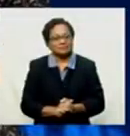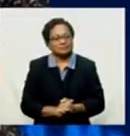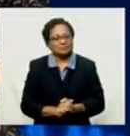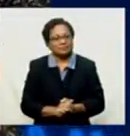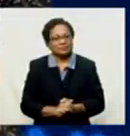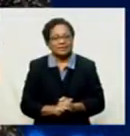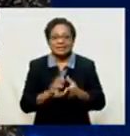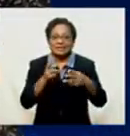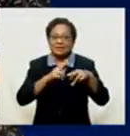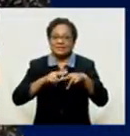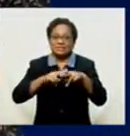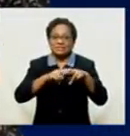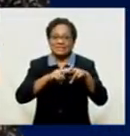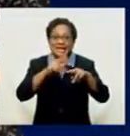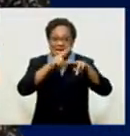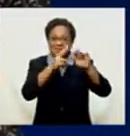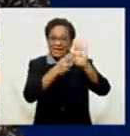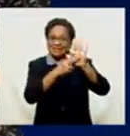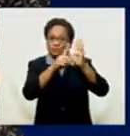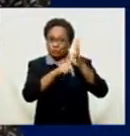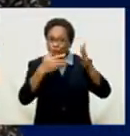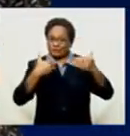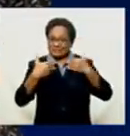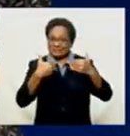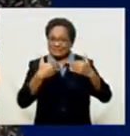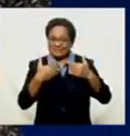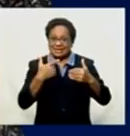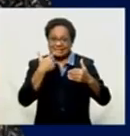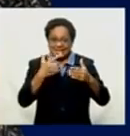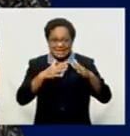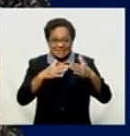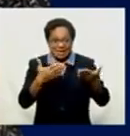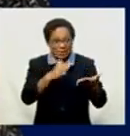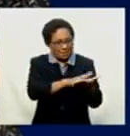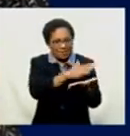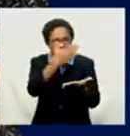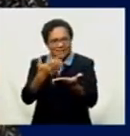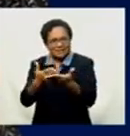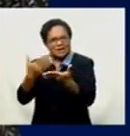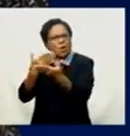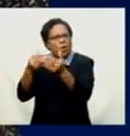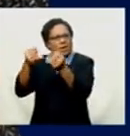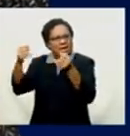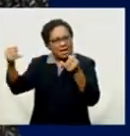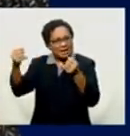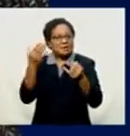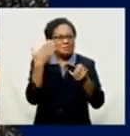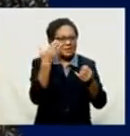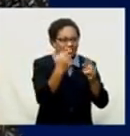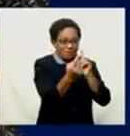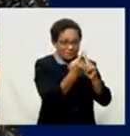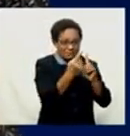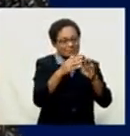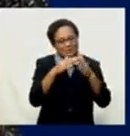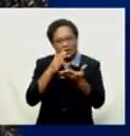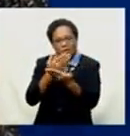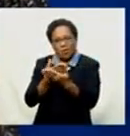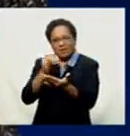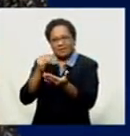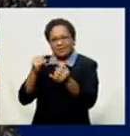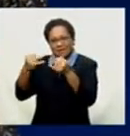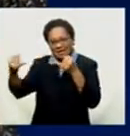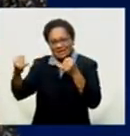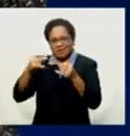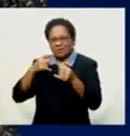The Fiji National University says it's transitioned smoothly into online learning, teaching and assessment so that students